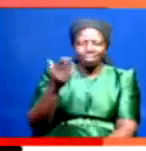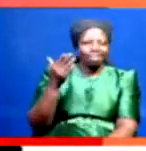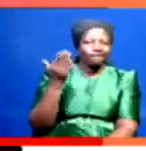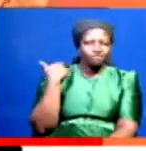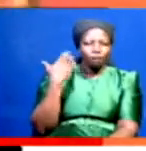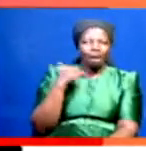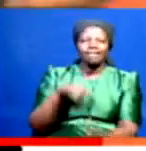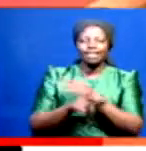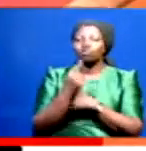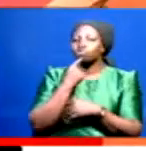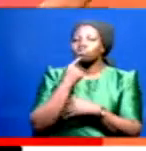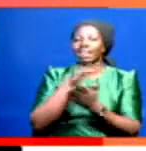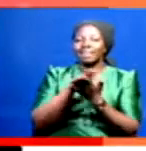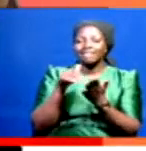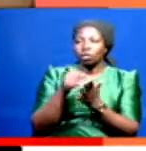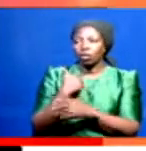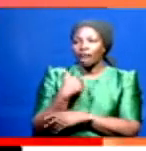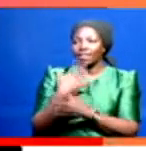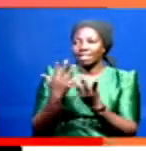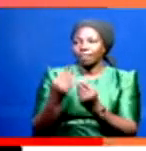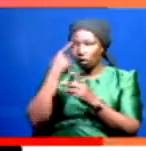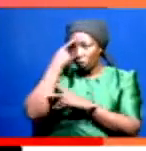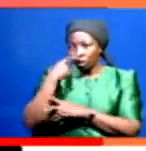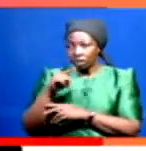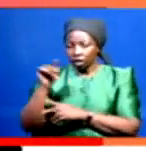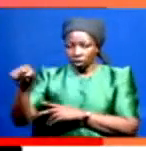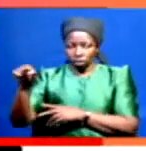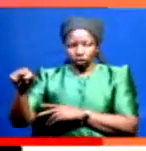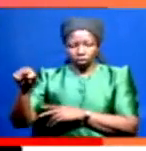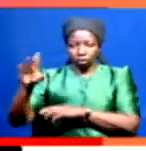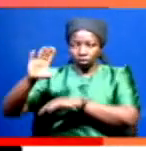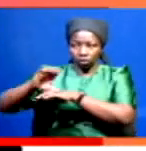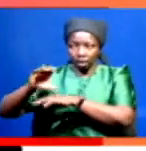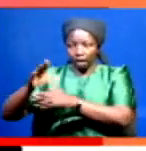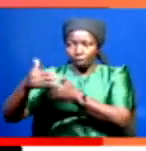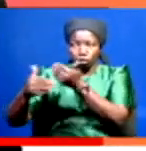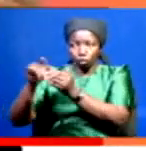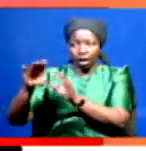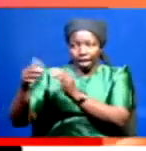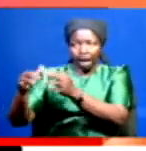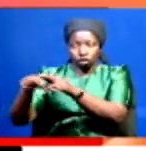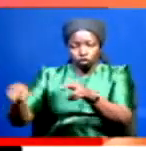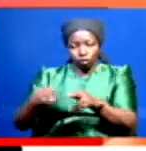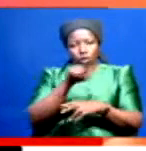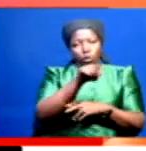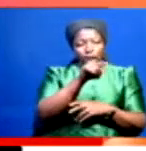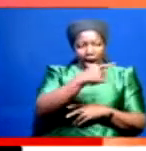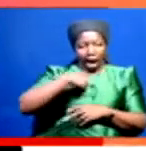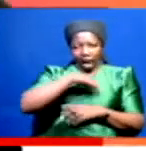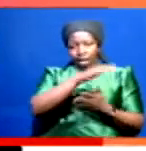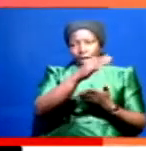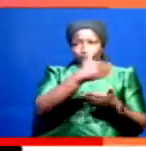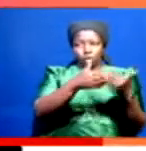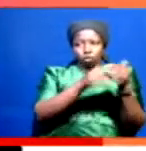Central. We had a simple policy. You church, build one classroom, we build one. Employ one